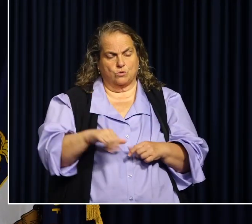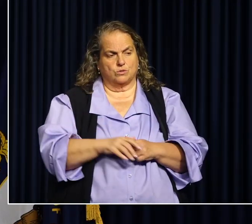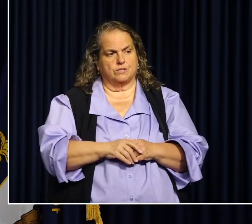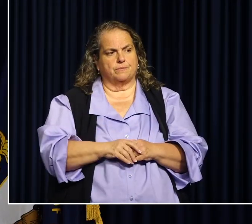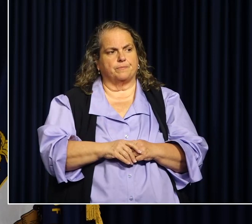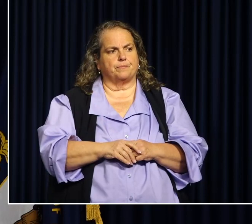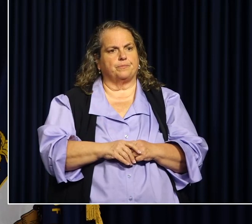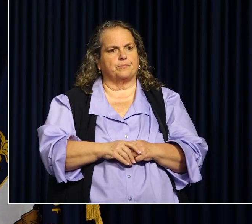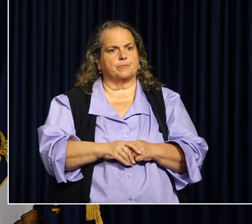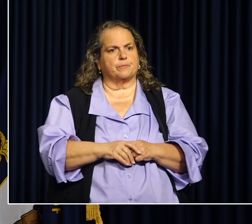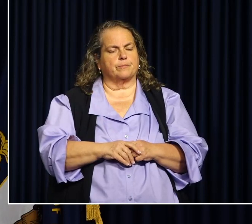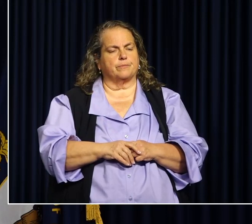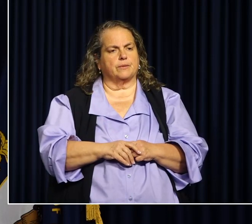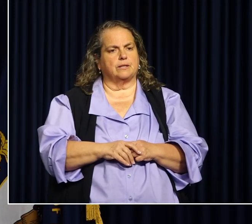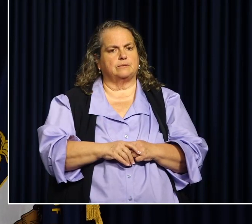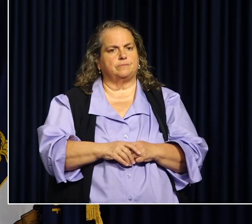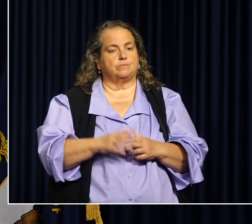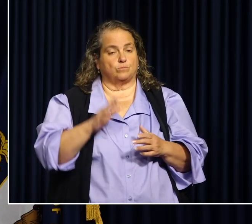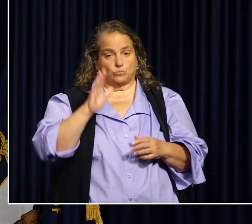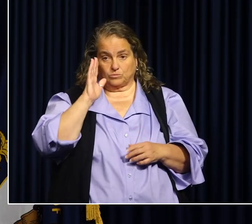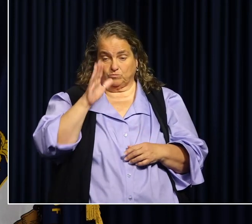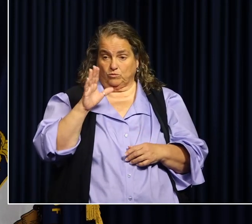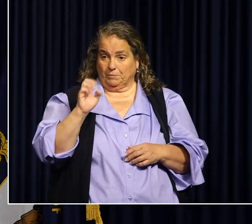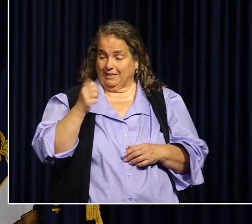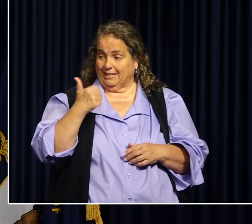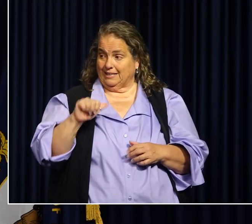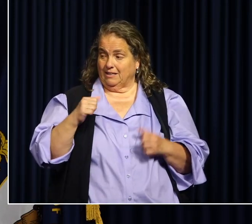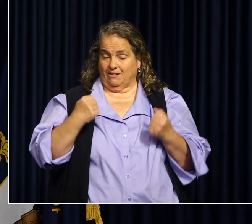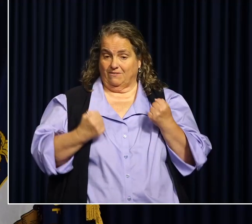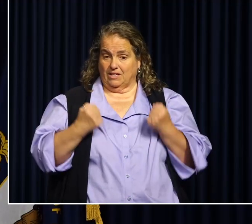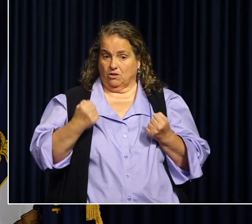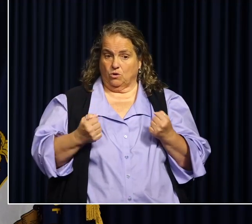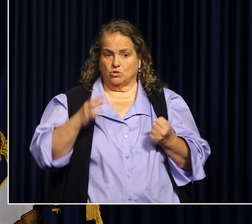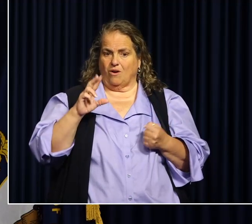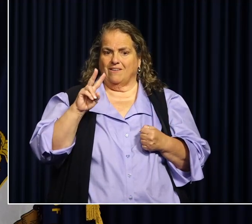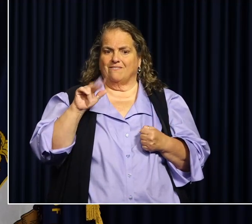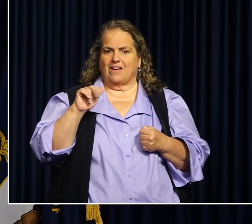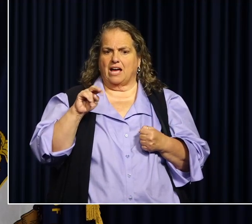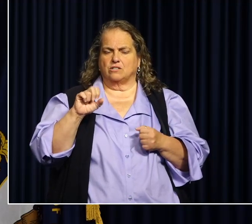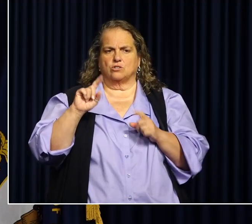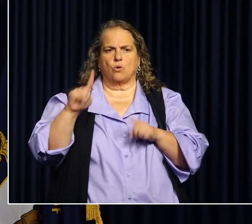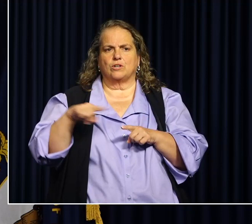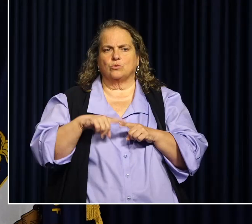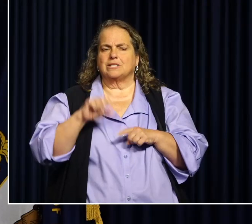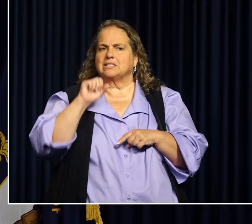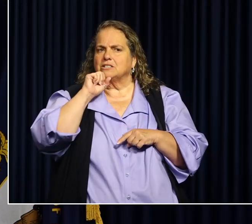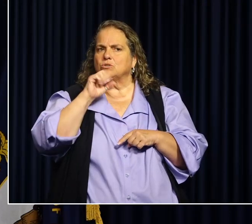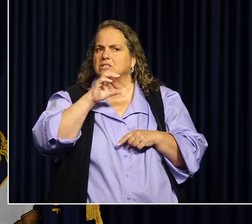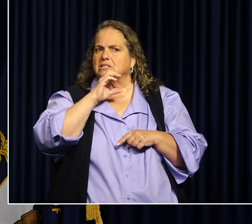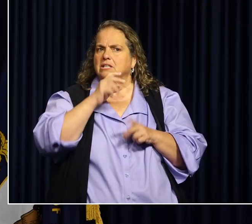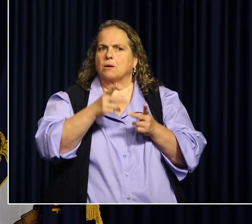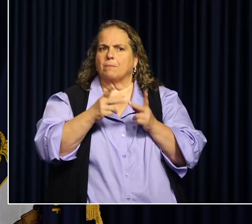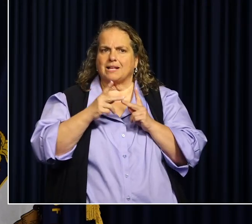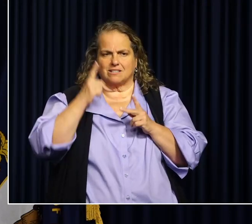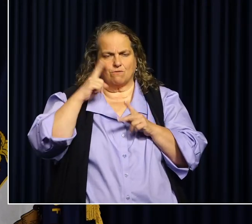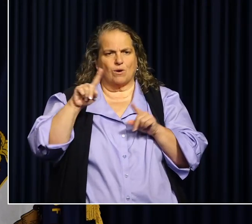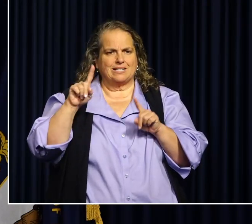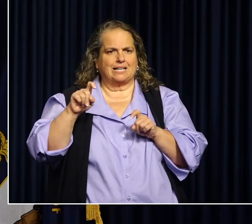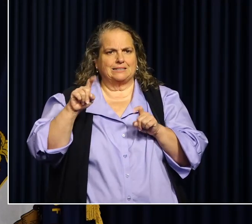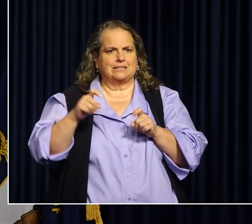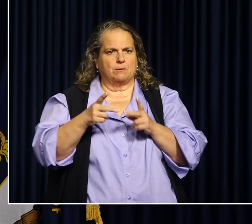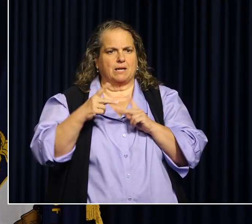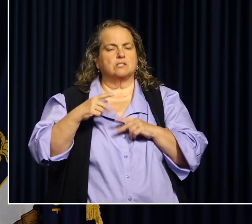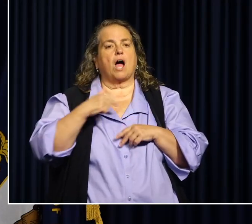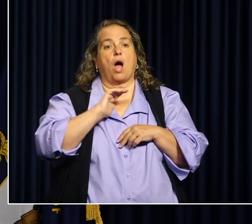Are there going to be vehicles or vans coming to senior citizen complexes for testing sites? Our goal